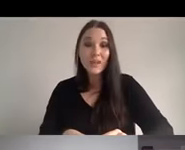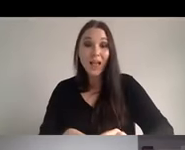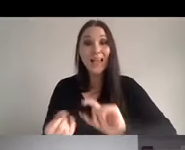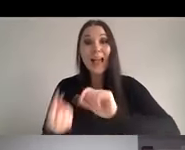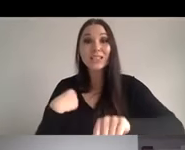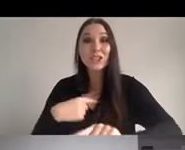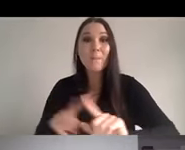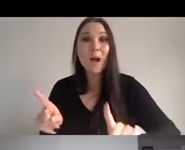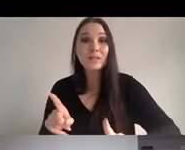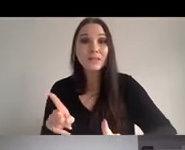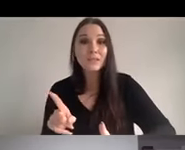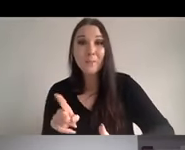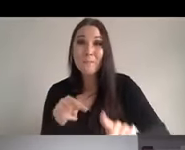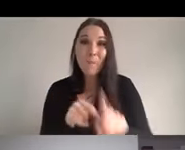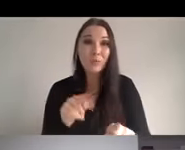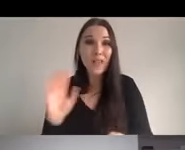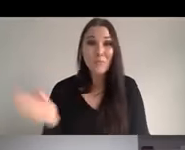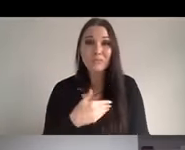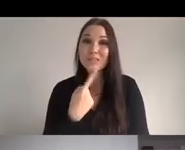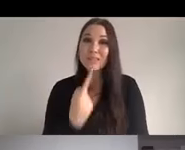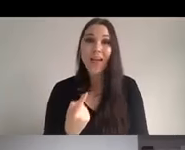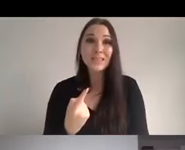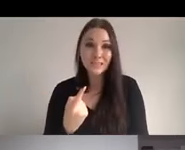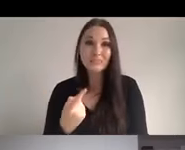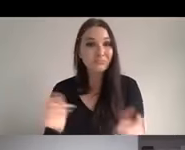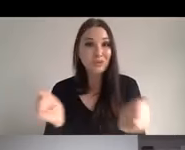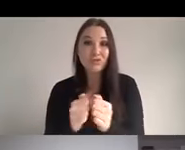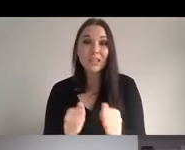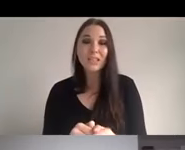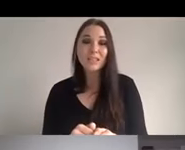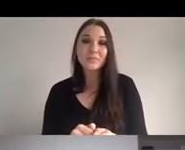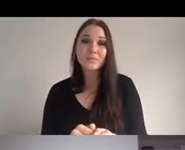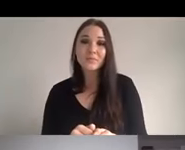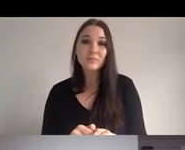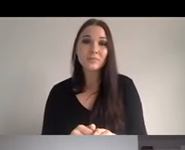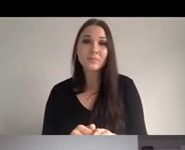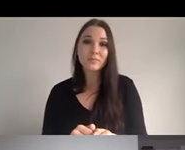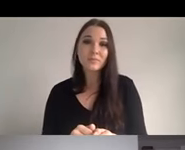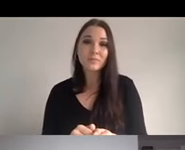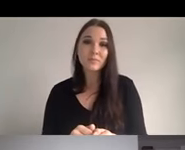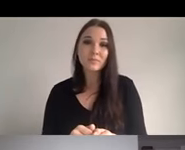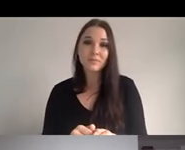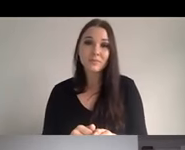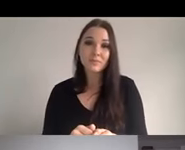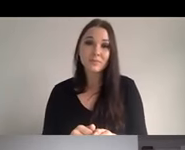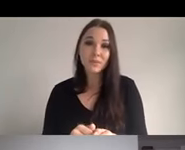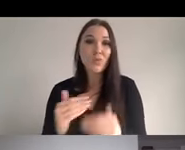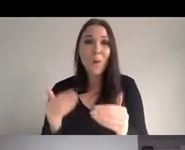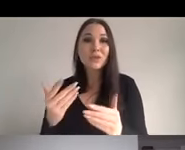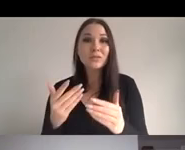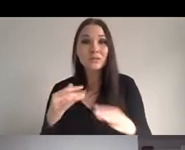I guess most of the thing is set. So we are more robotics company. So